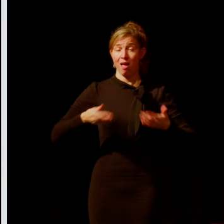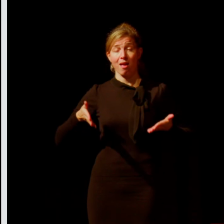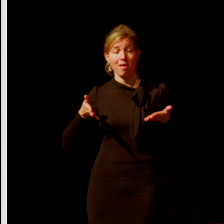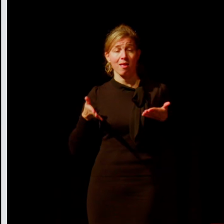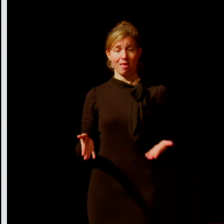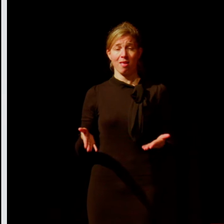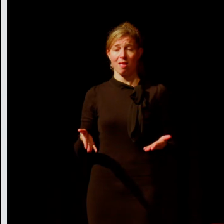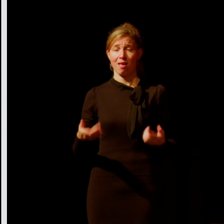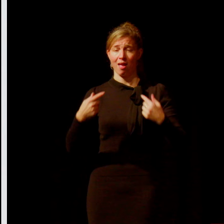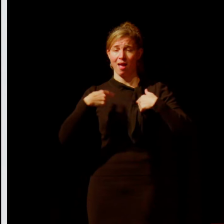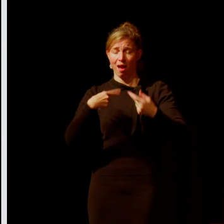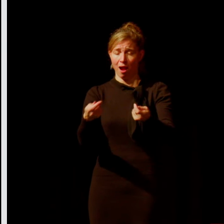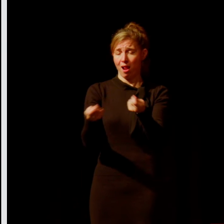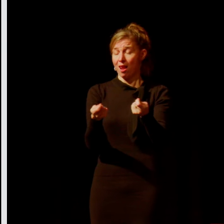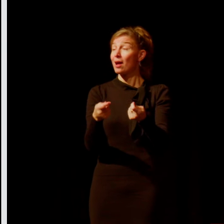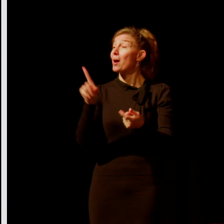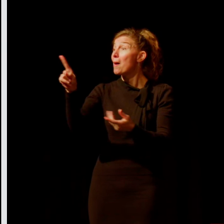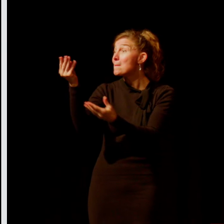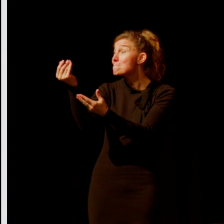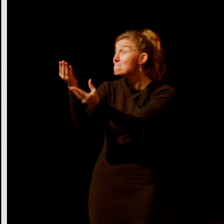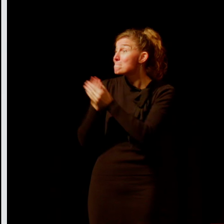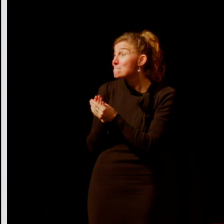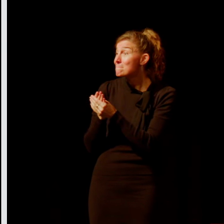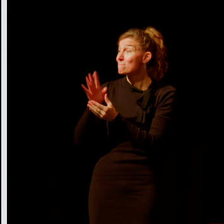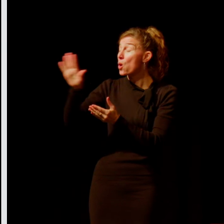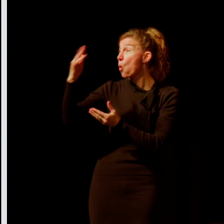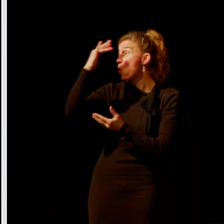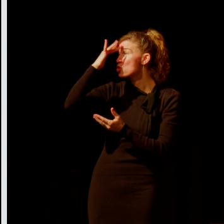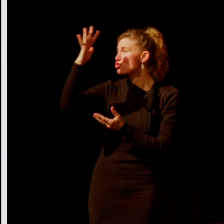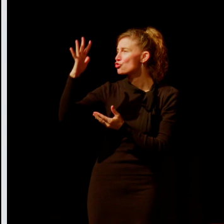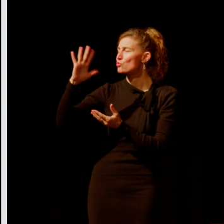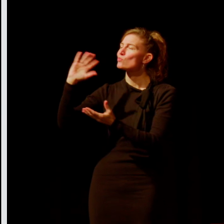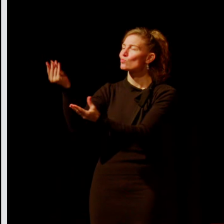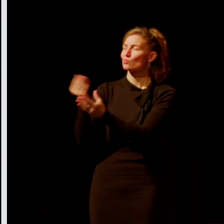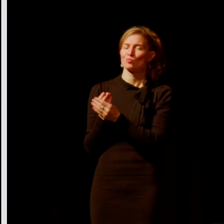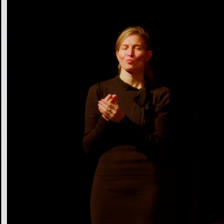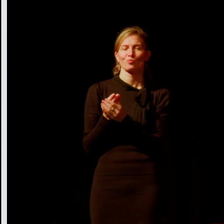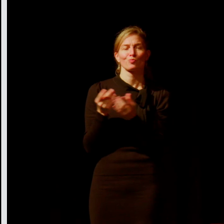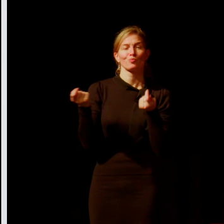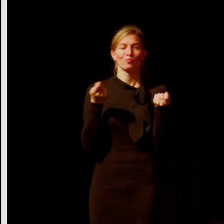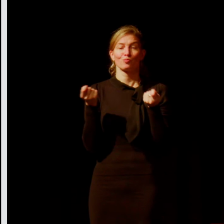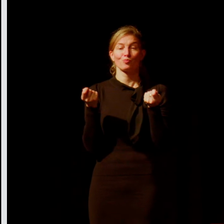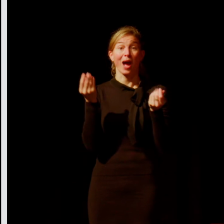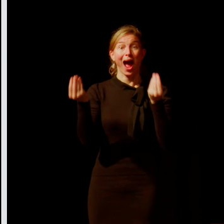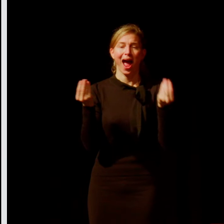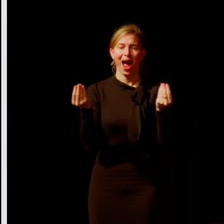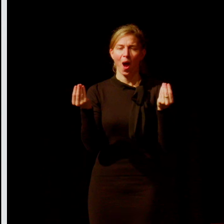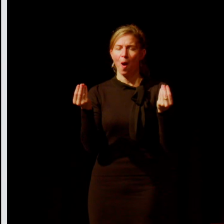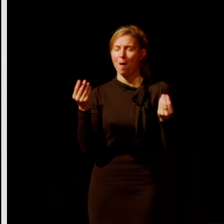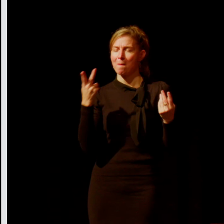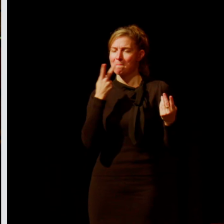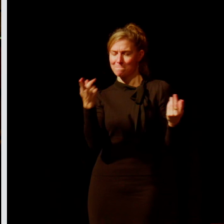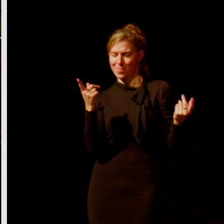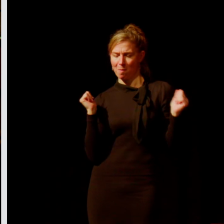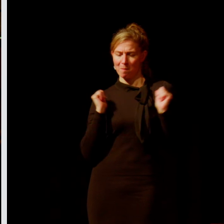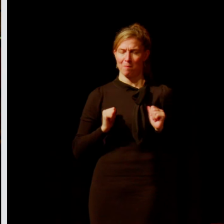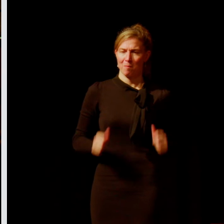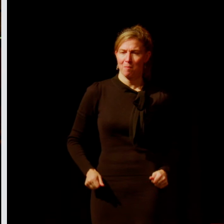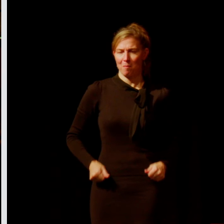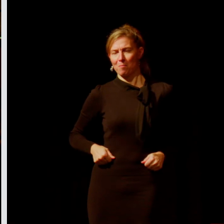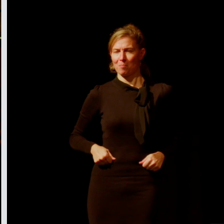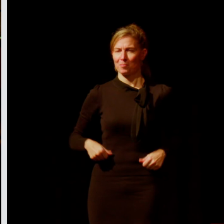here to manage your money and your dreams, quite like a pink power suit.